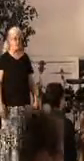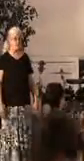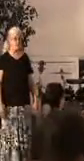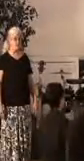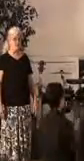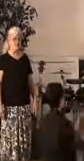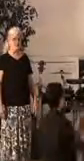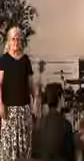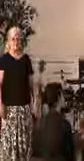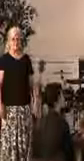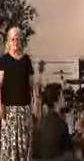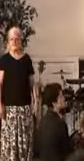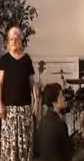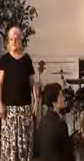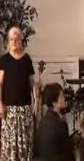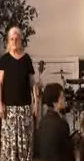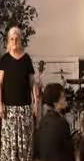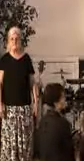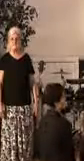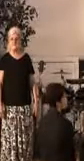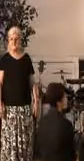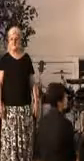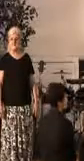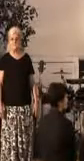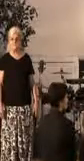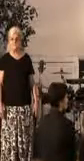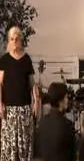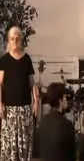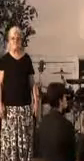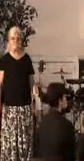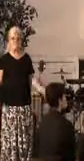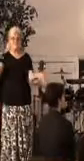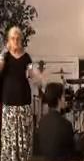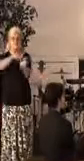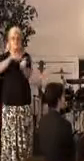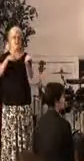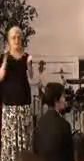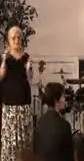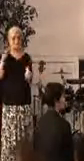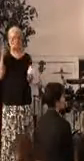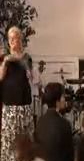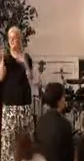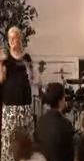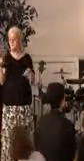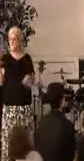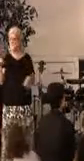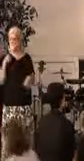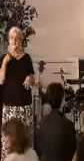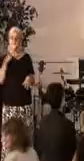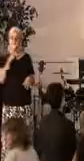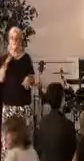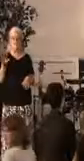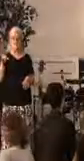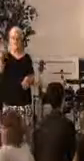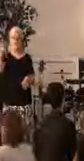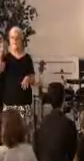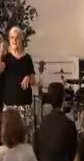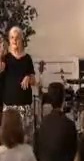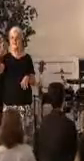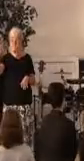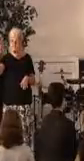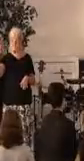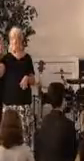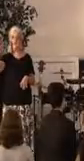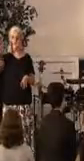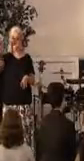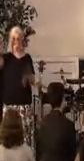Go right up the aisle if you need to be, doesn't matter. As long as you're standing up, I'm taking a stand. I'm